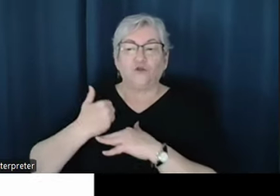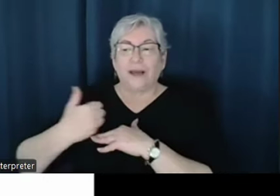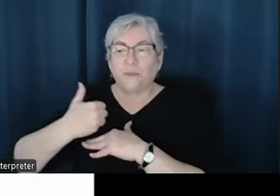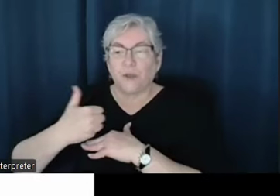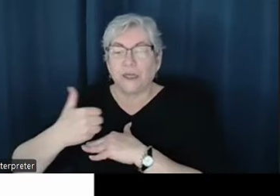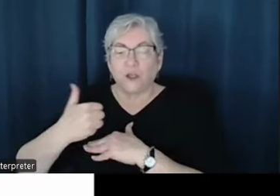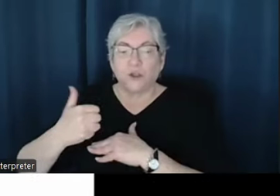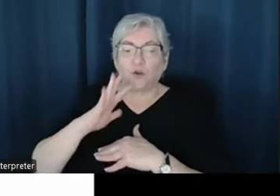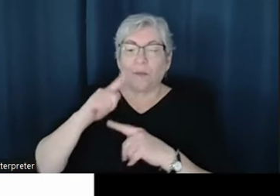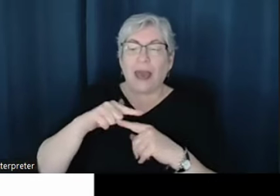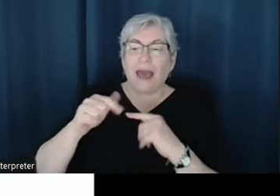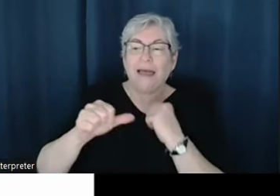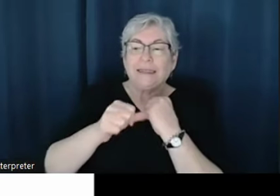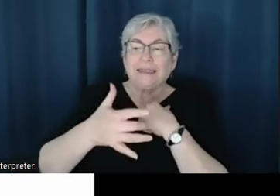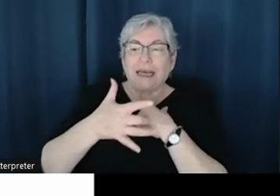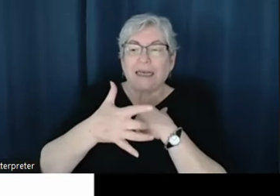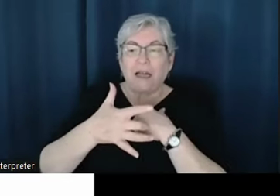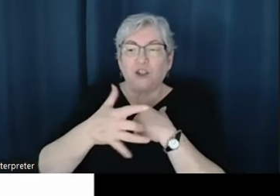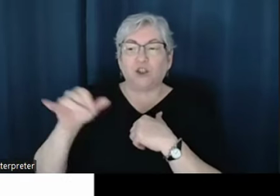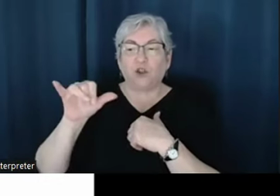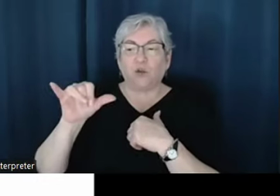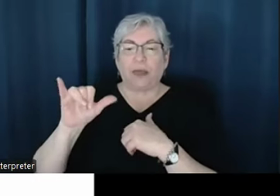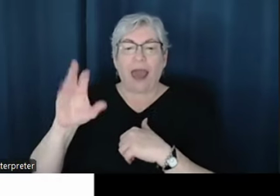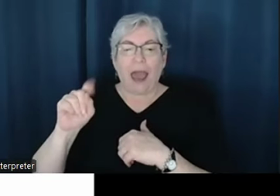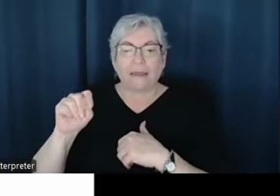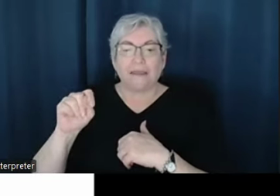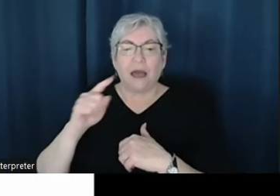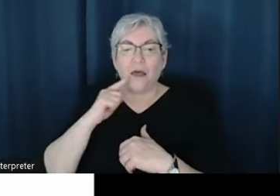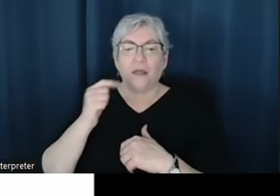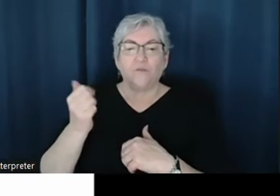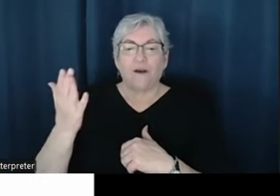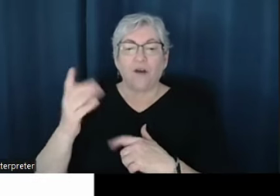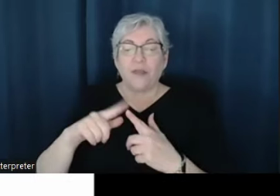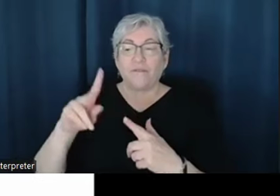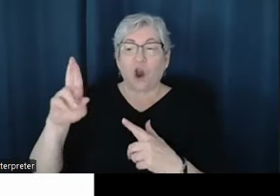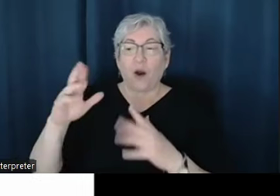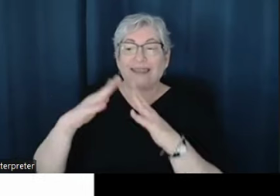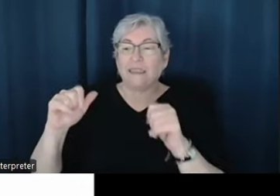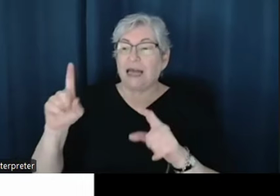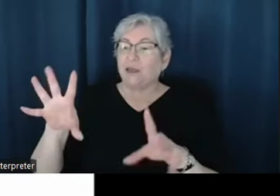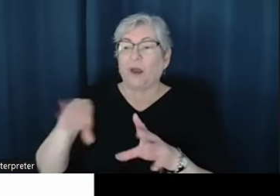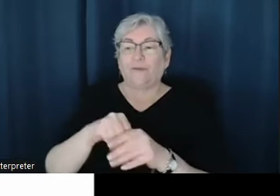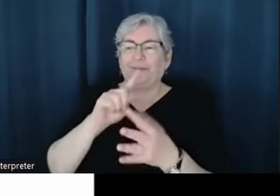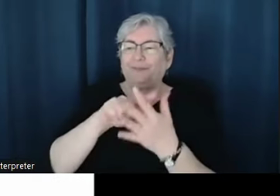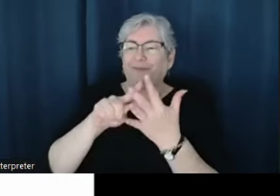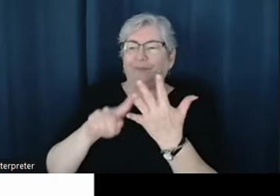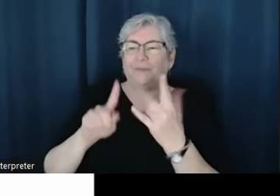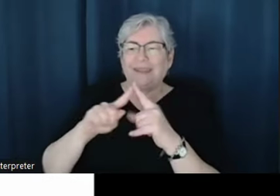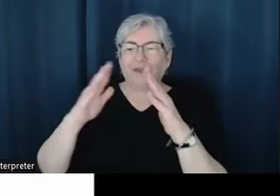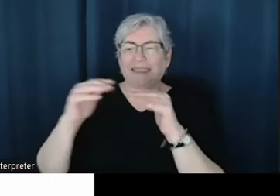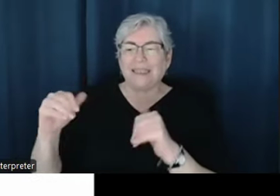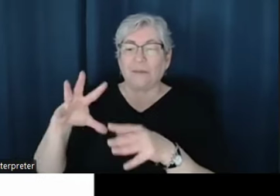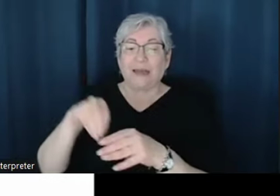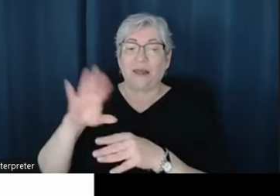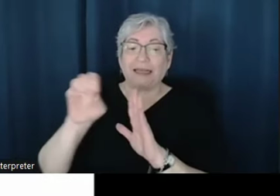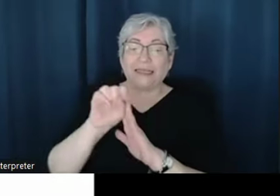assistive technology, the State Assistive Technology Act provider, that the VR system needs to be engaged in all these systems within their